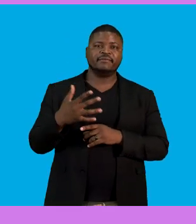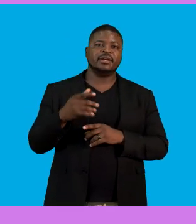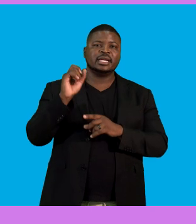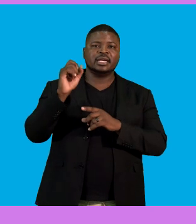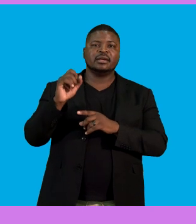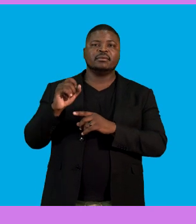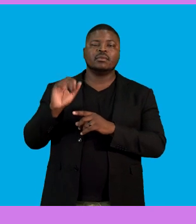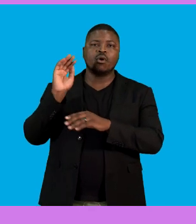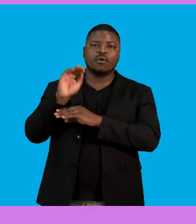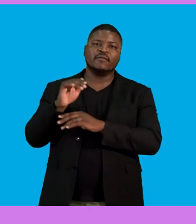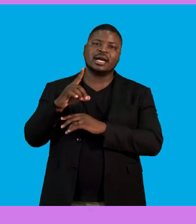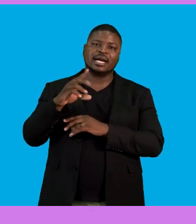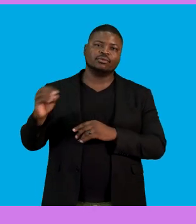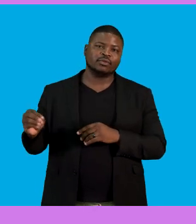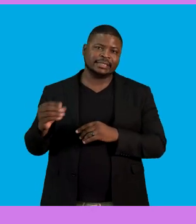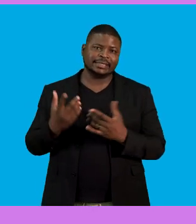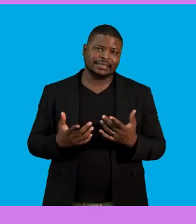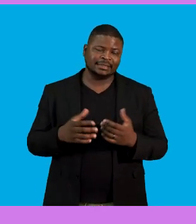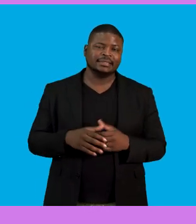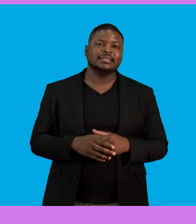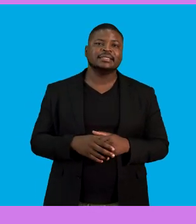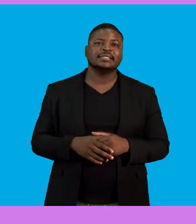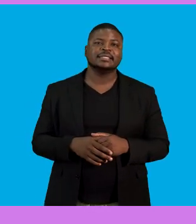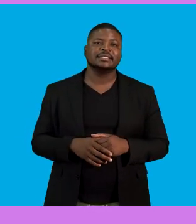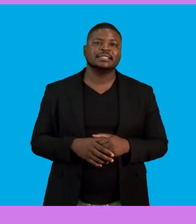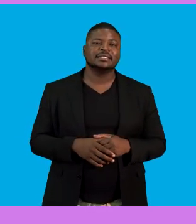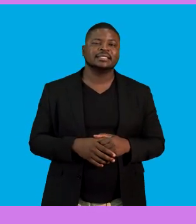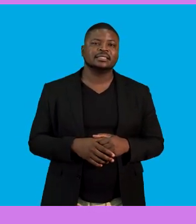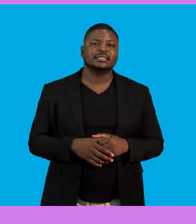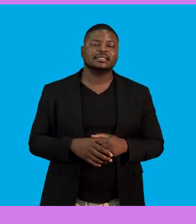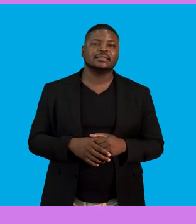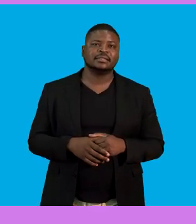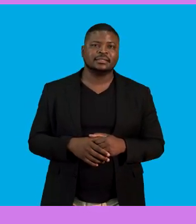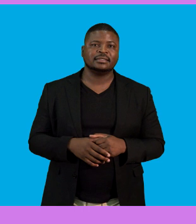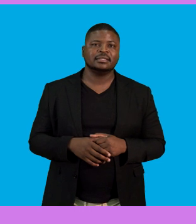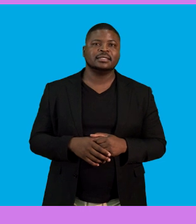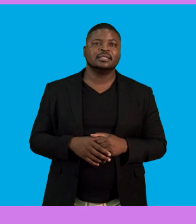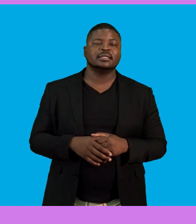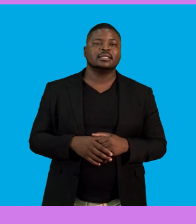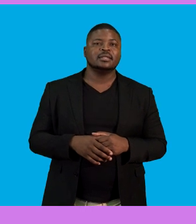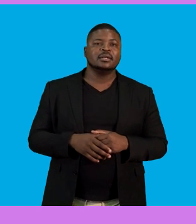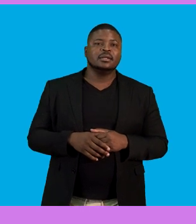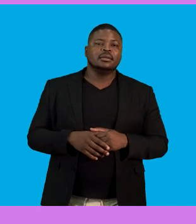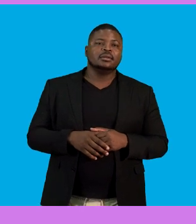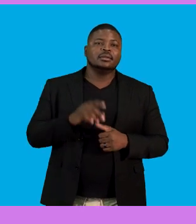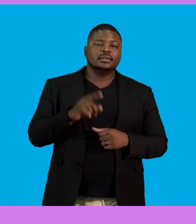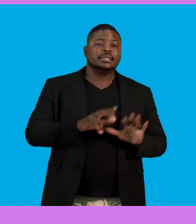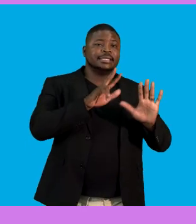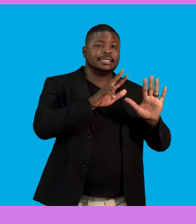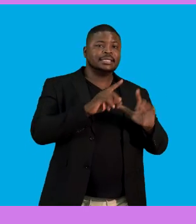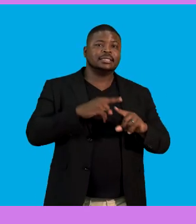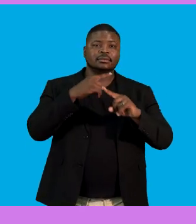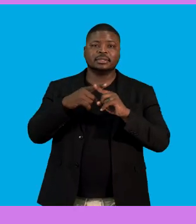over 100. So now we want to check how many trees will be left if it is reduced by 15%. So we say